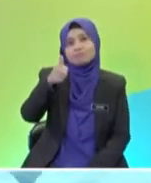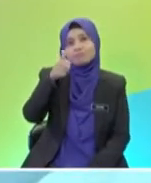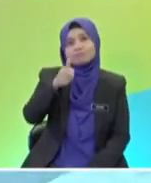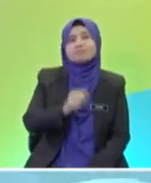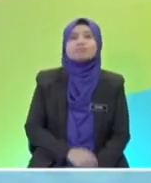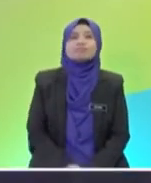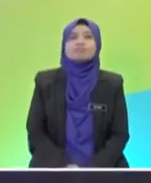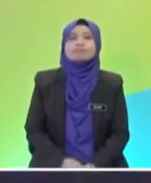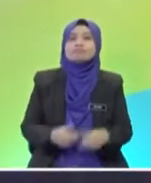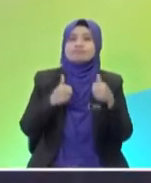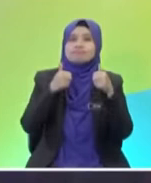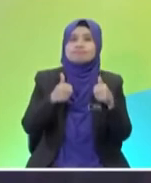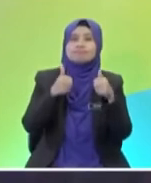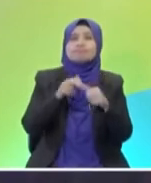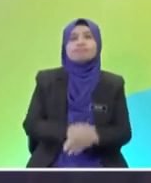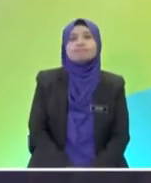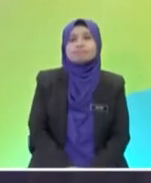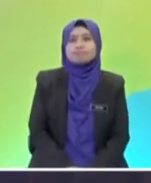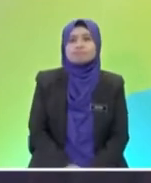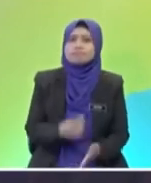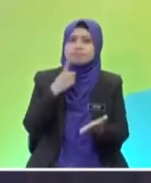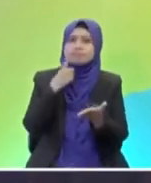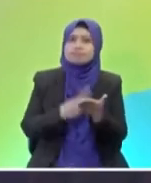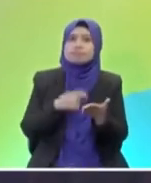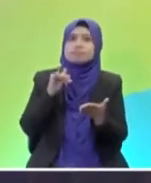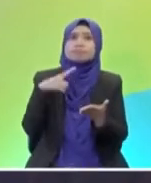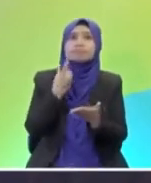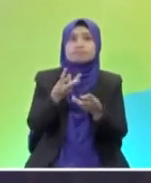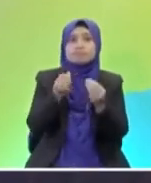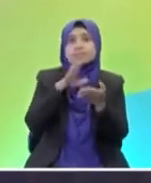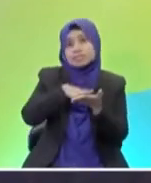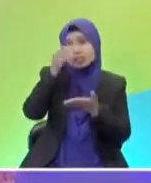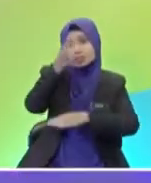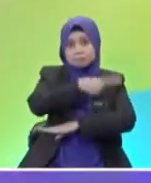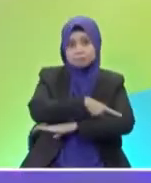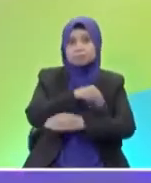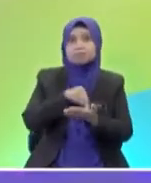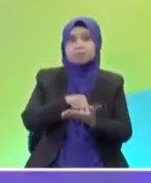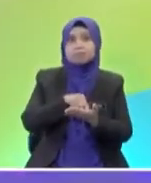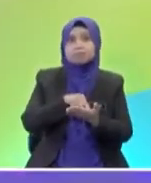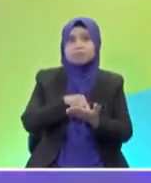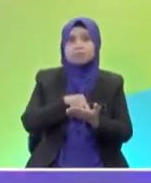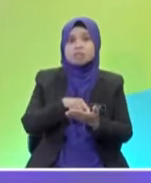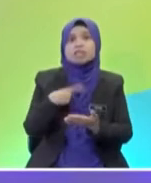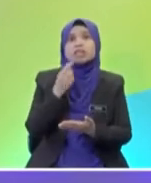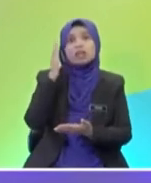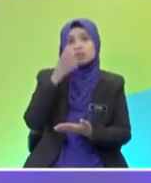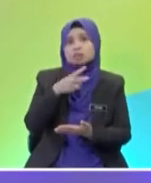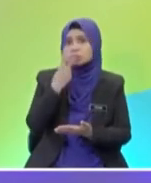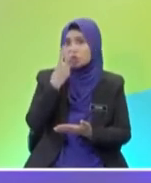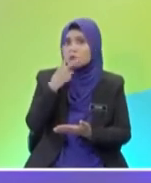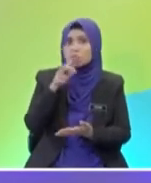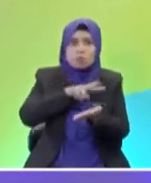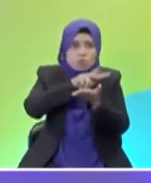Okay, very, very good. Well, teacher, ready. What are we going to learn today? Yes, if you saw the video just now. Yes, what